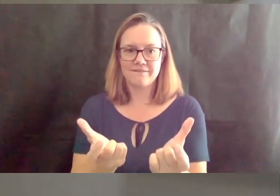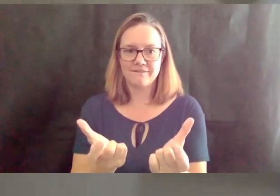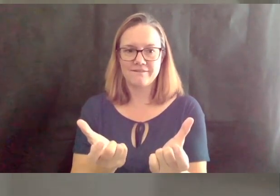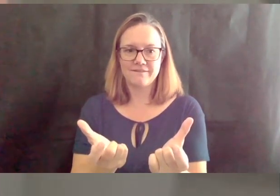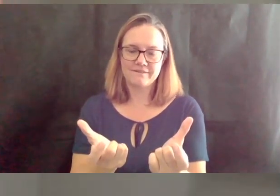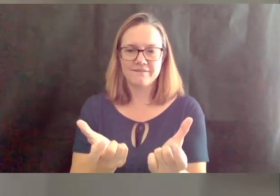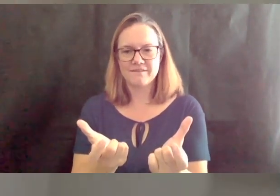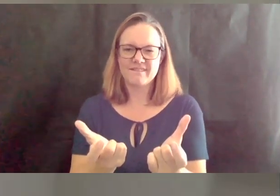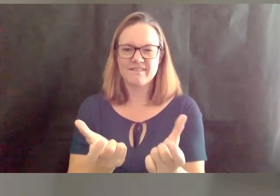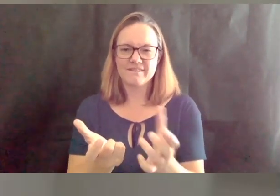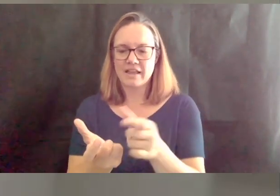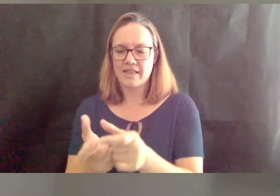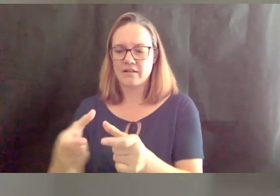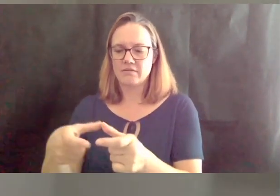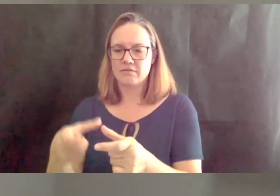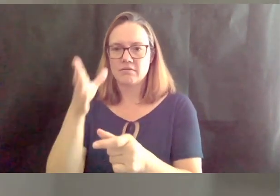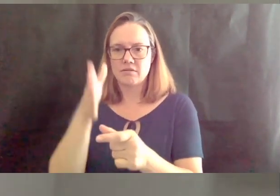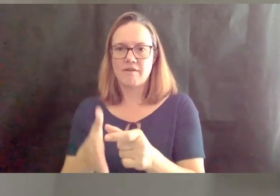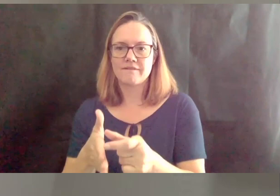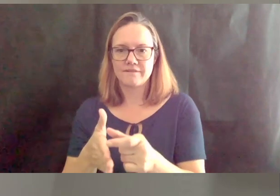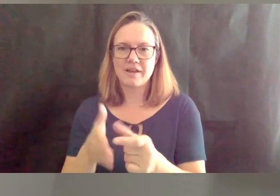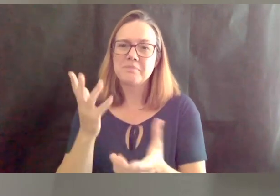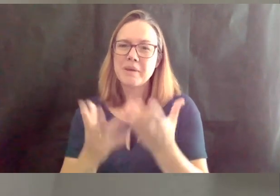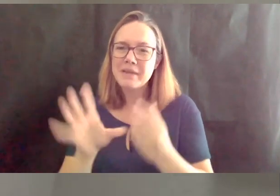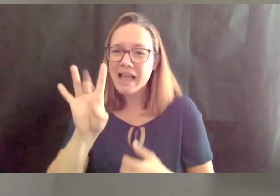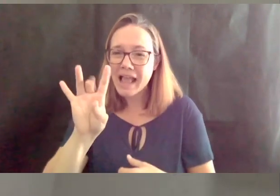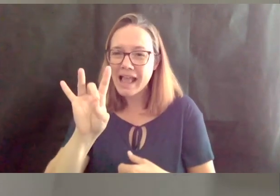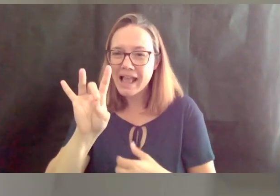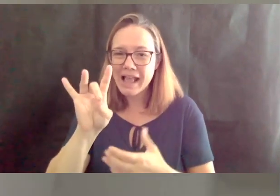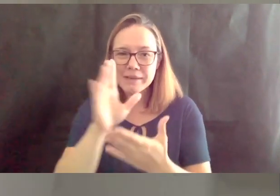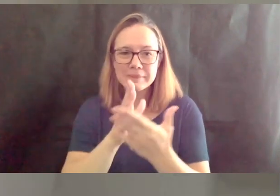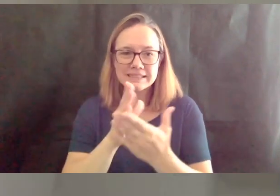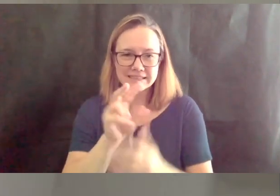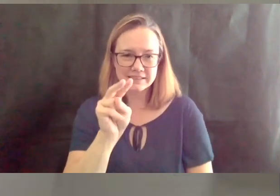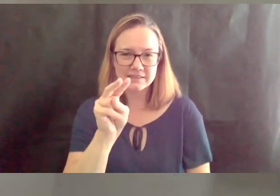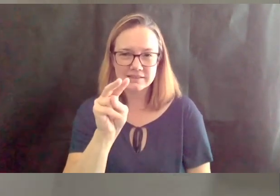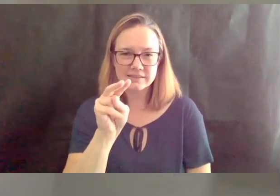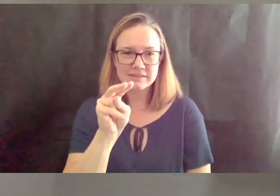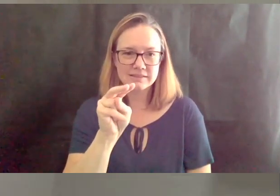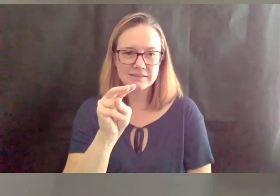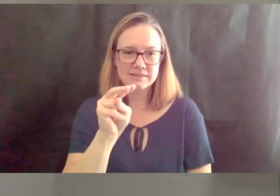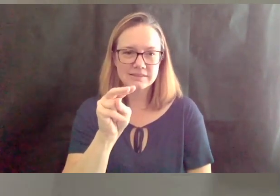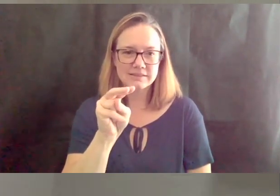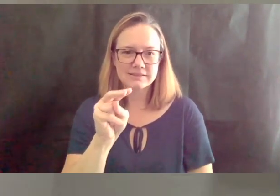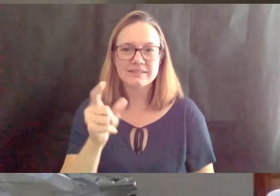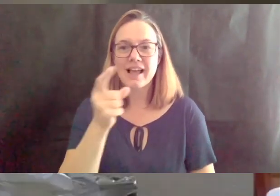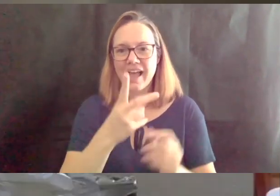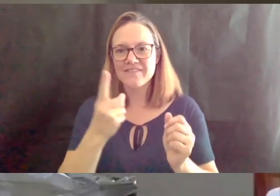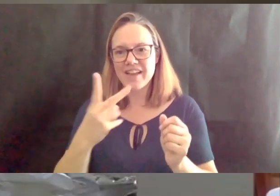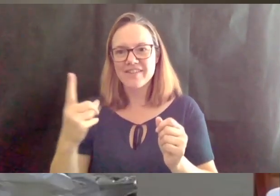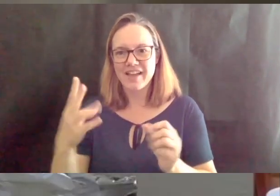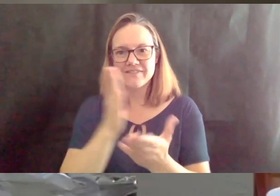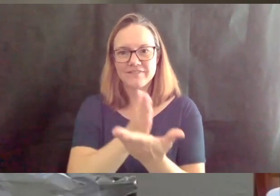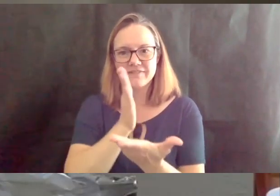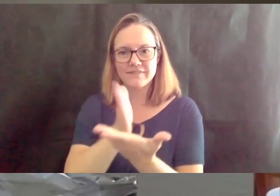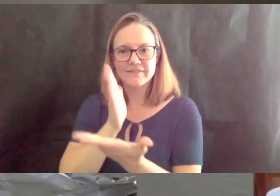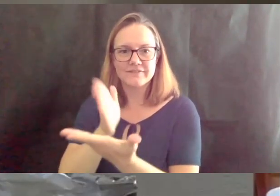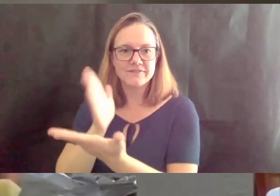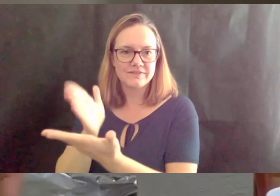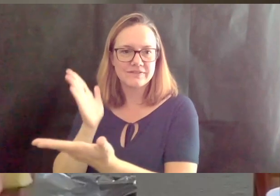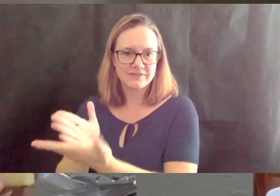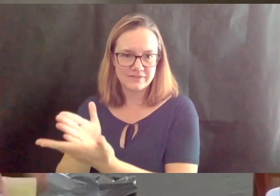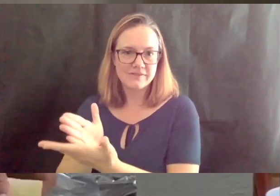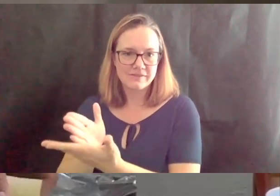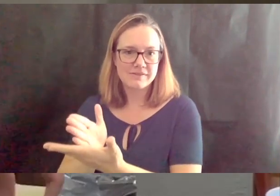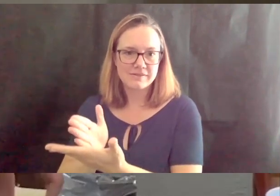I'll say like maybe 8 pieces like this. So just keep halving it, right? All right, so now we're